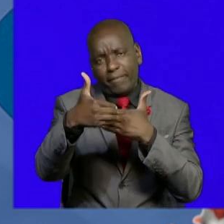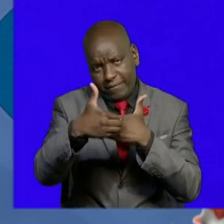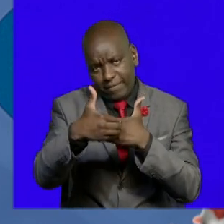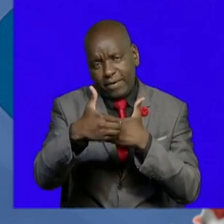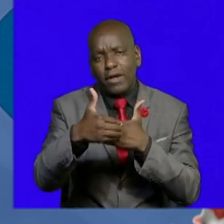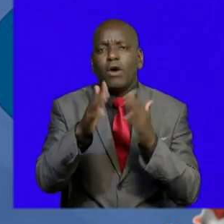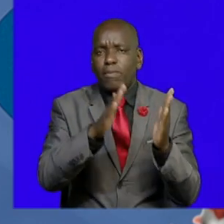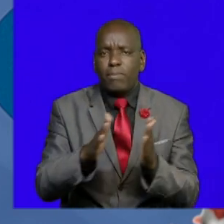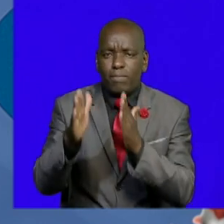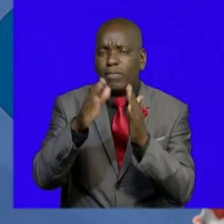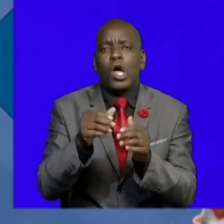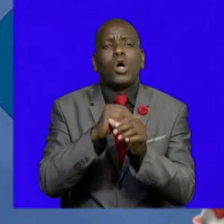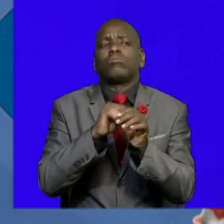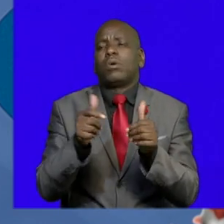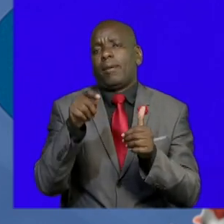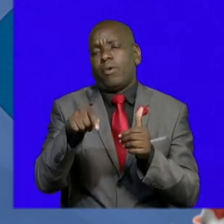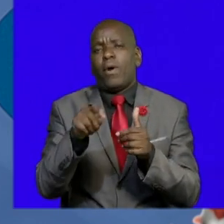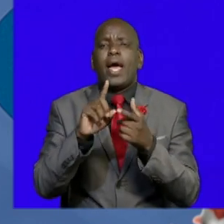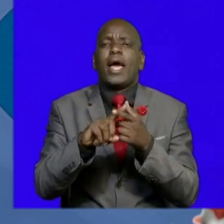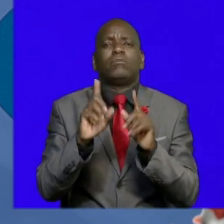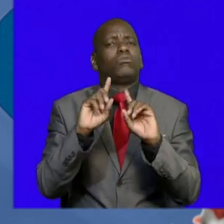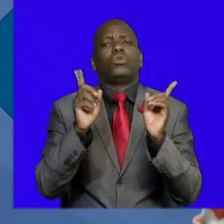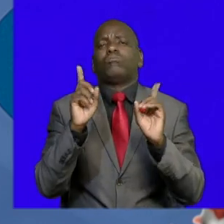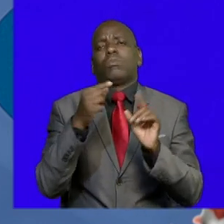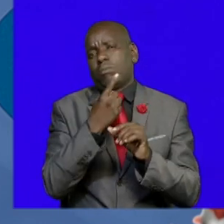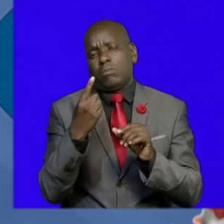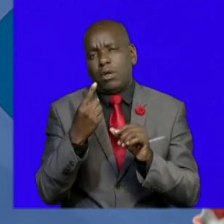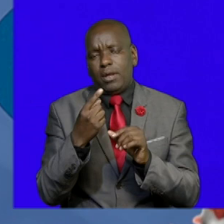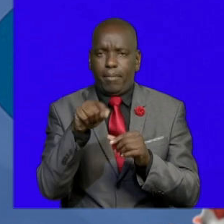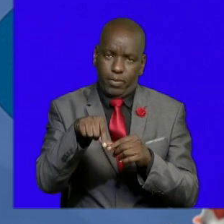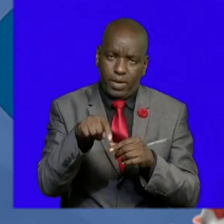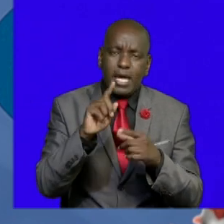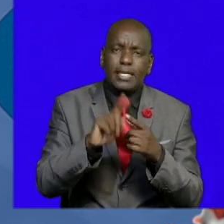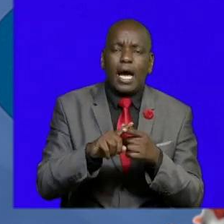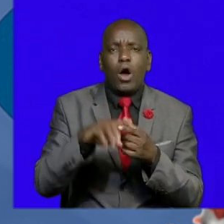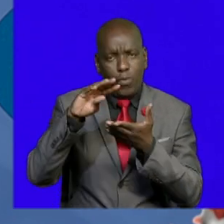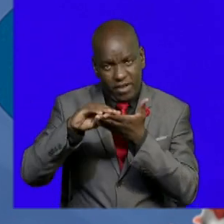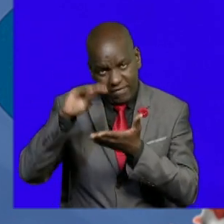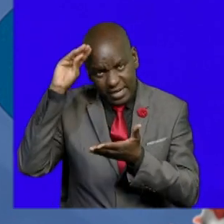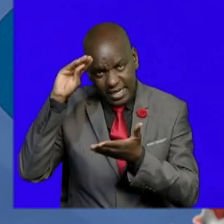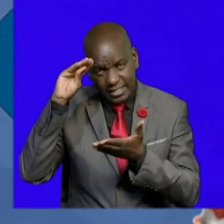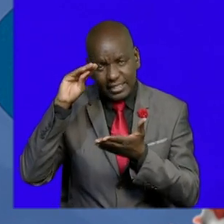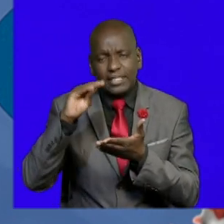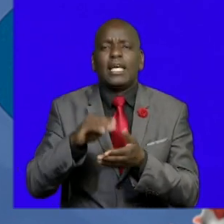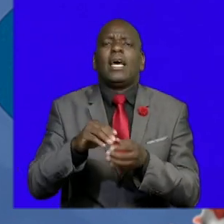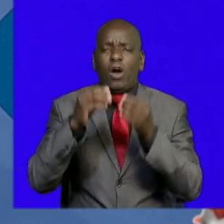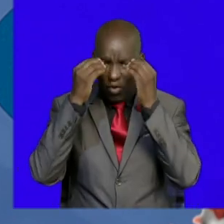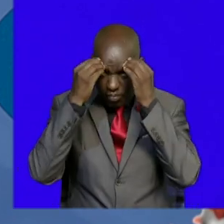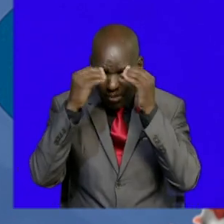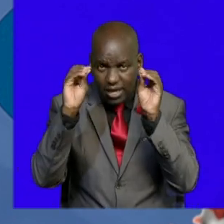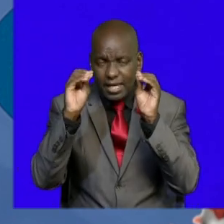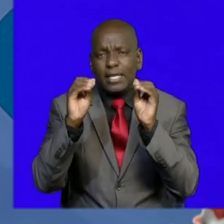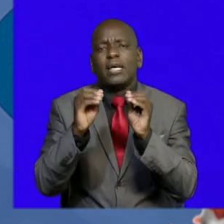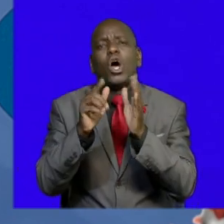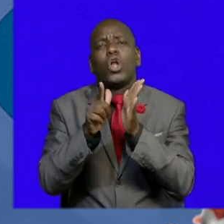measures are for our good and not for someone else. We have learned that high adherence to